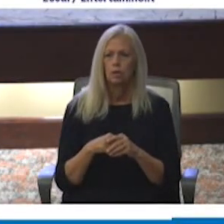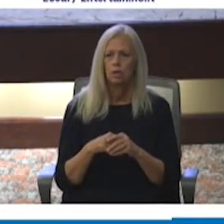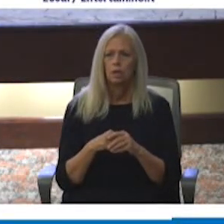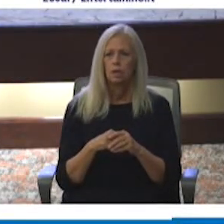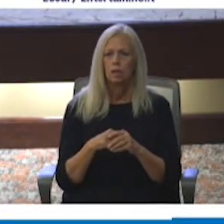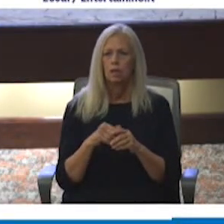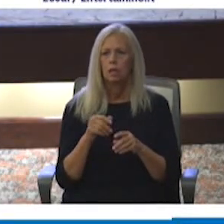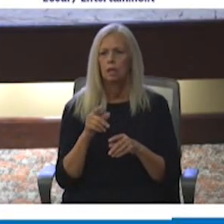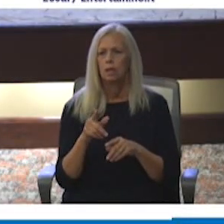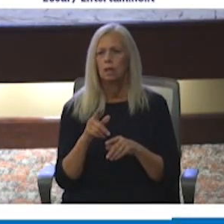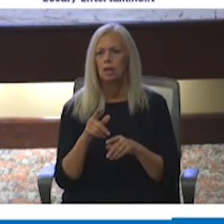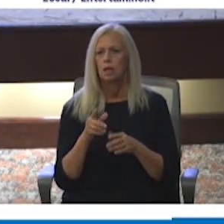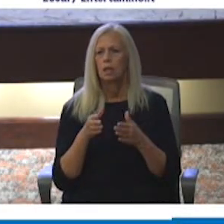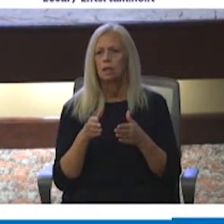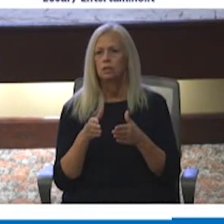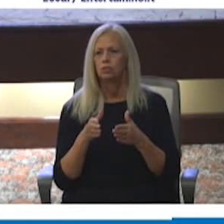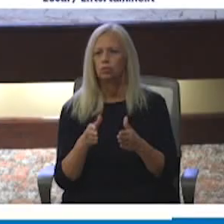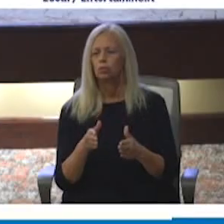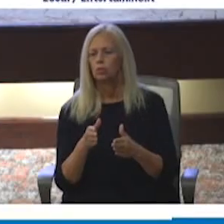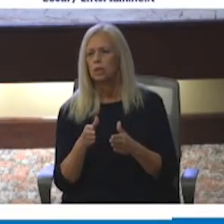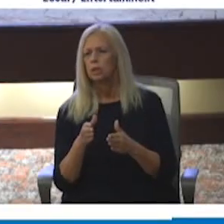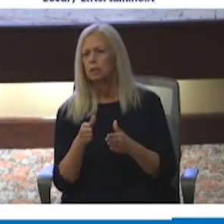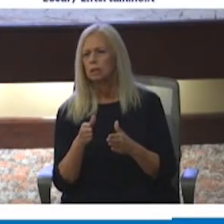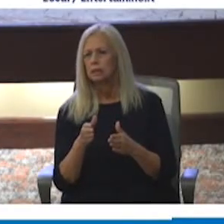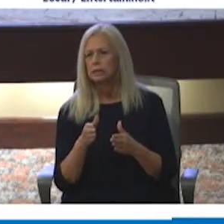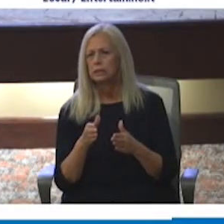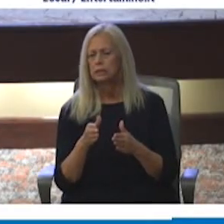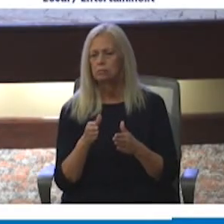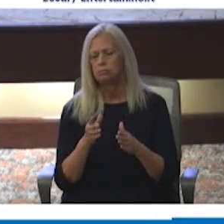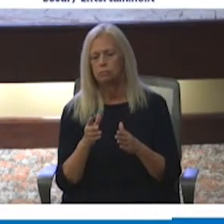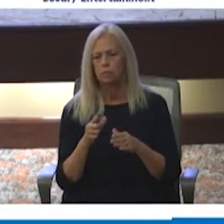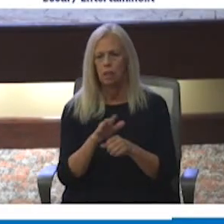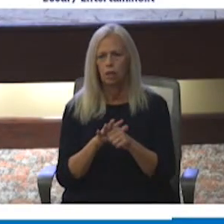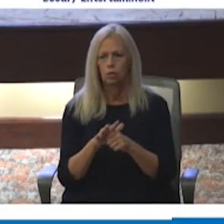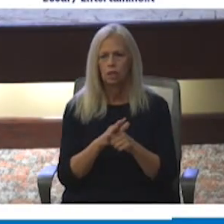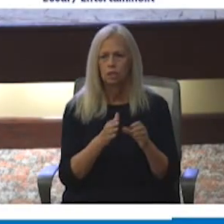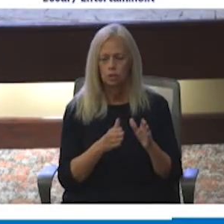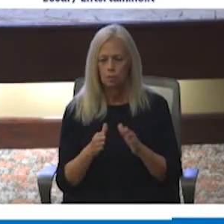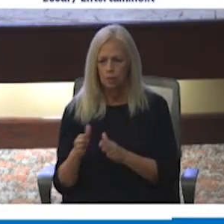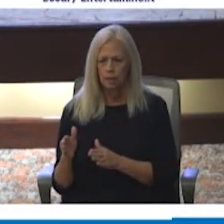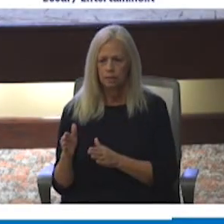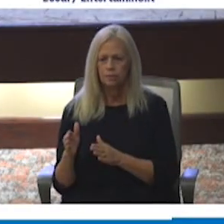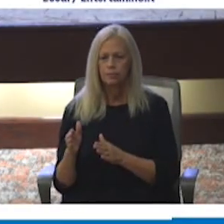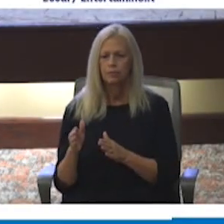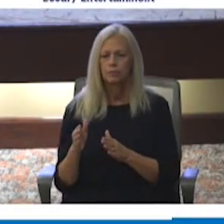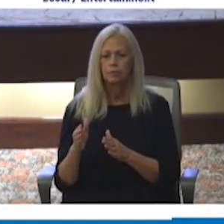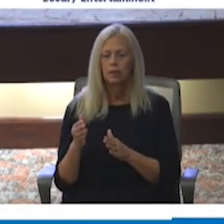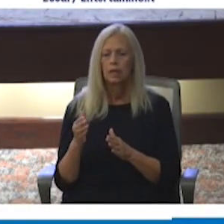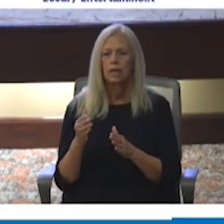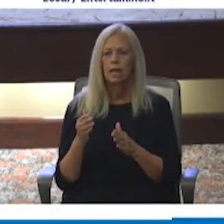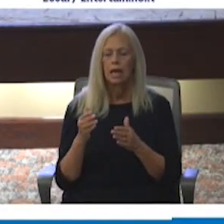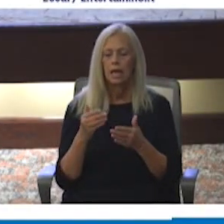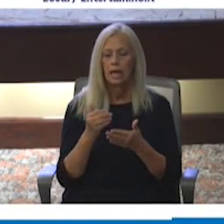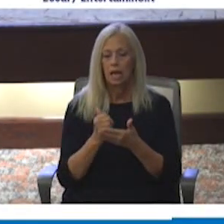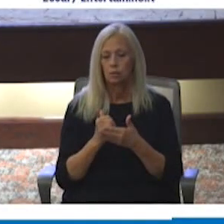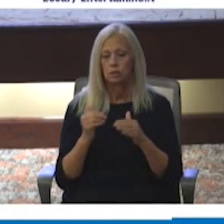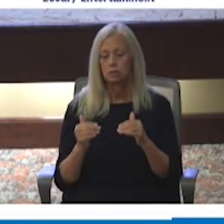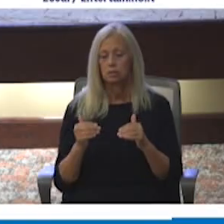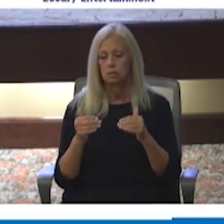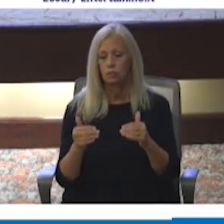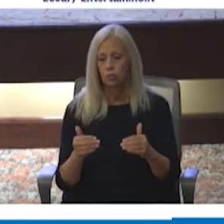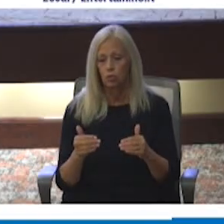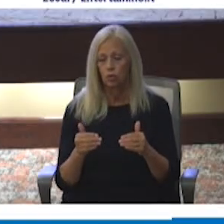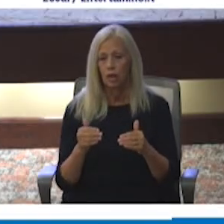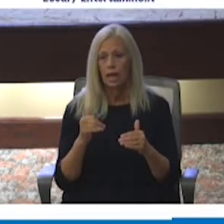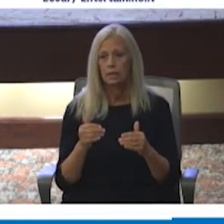key. This is building on the downtown implementation plan that has been in place for a while, but it takes it a step further and is built on